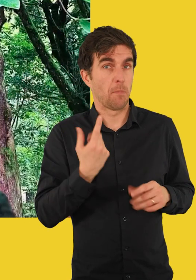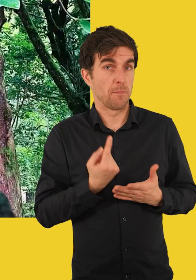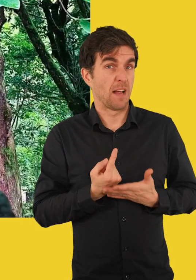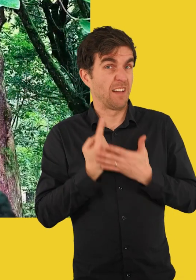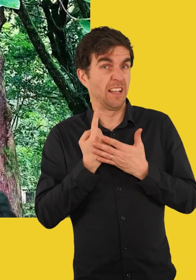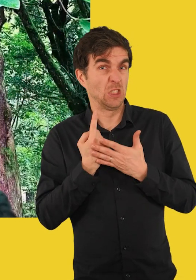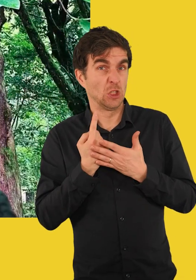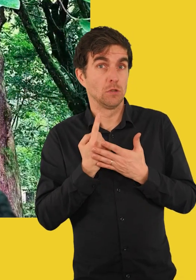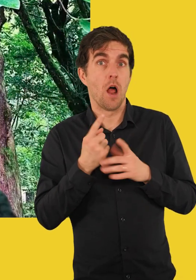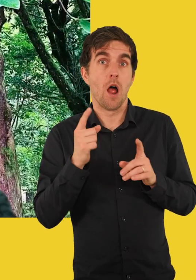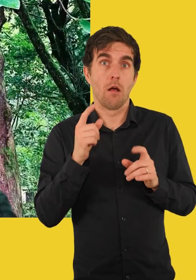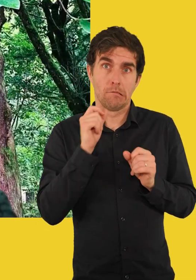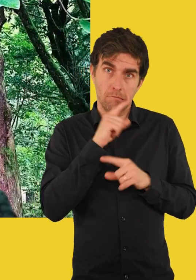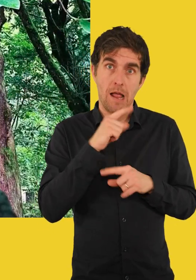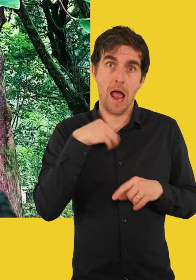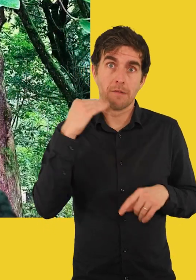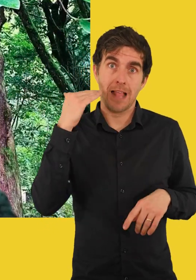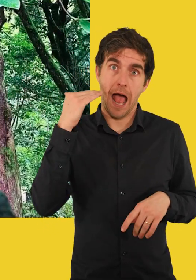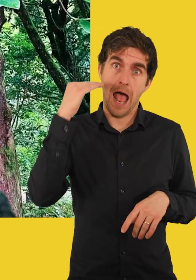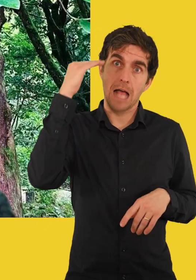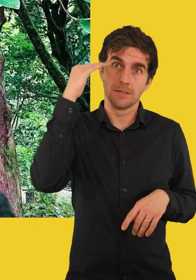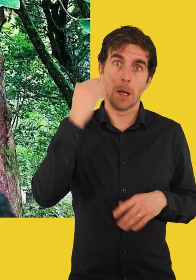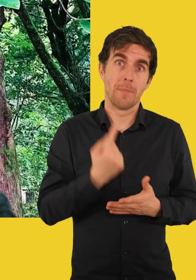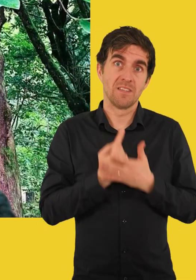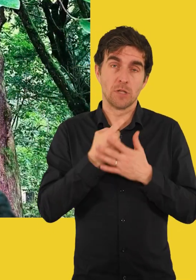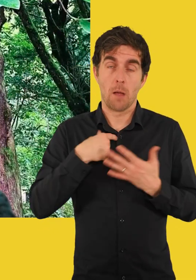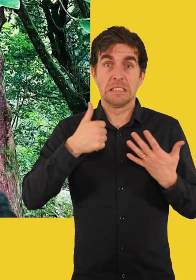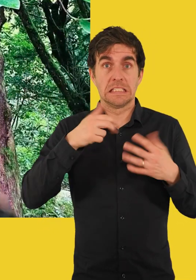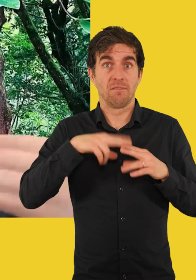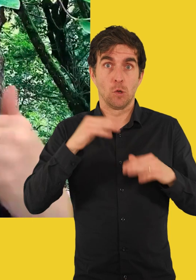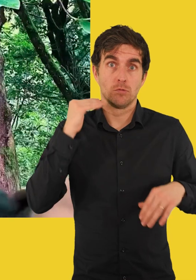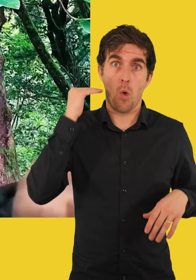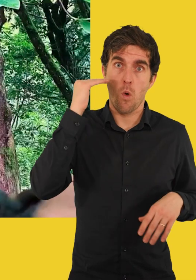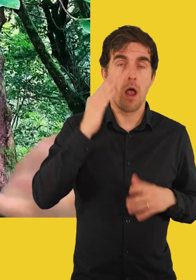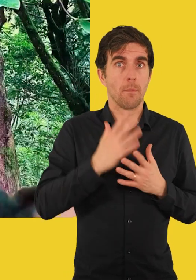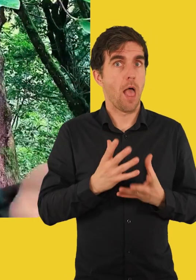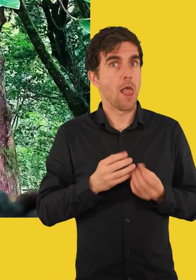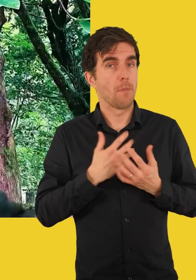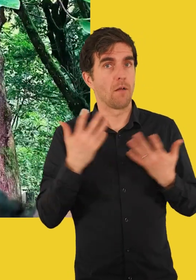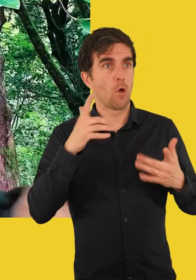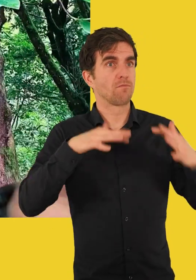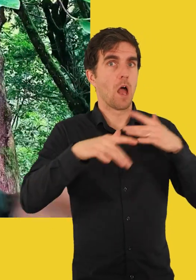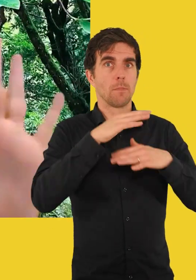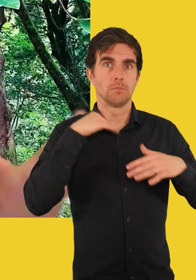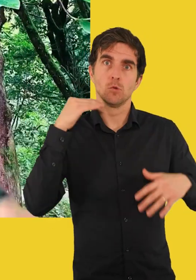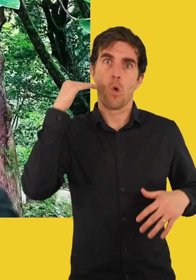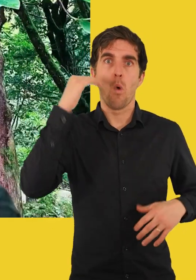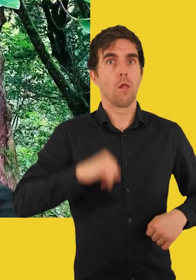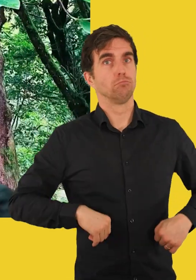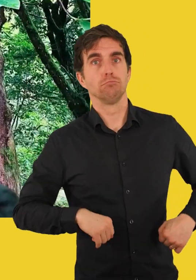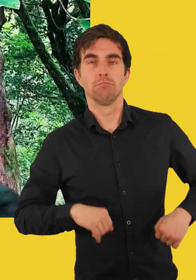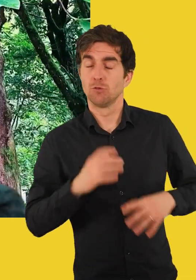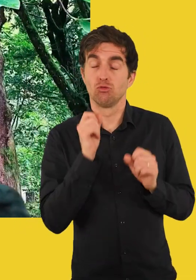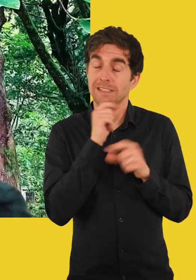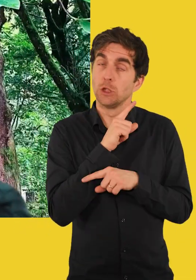privilege. Weirdly, I also have height privilege because I'm like 6 foot tall. So this does actually help me in a lot of environments.